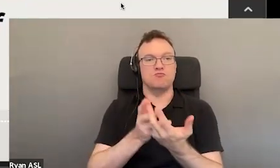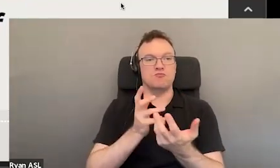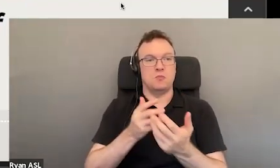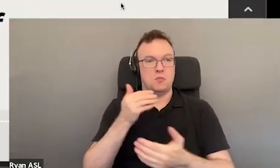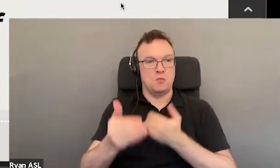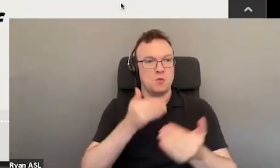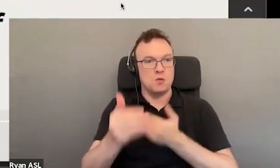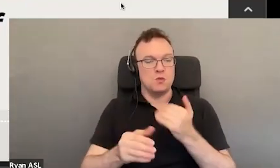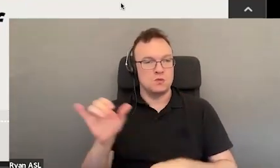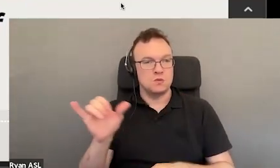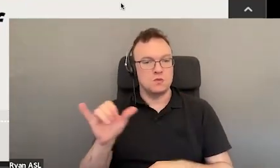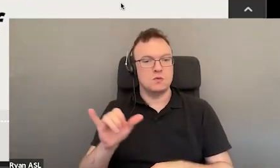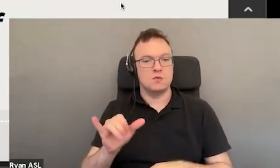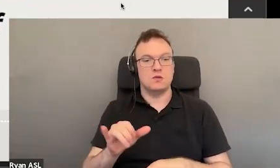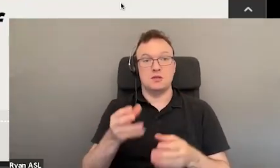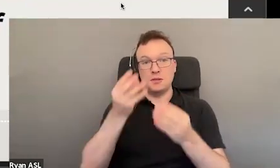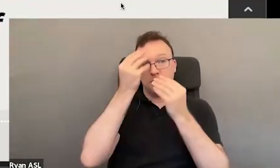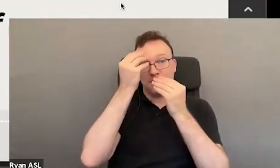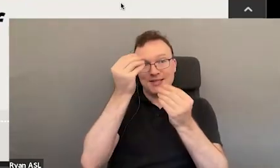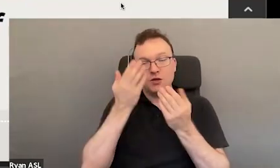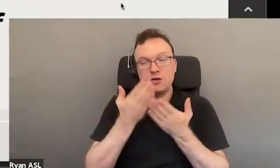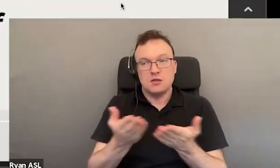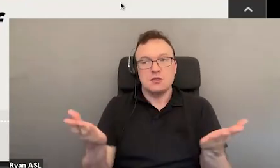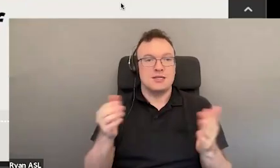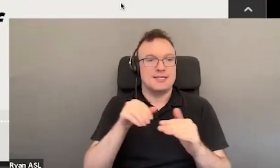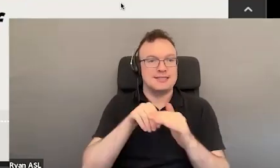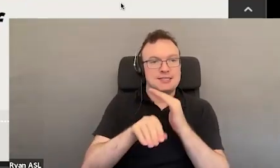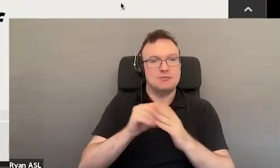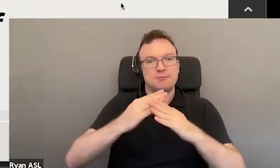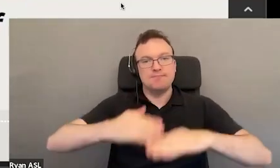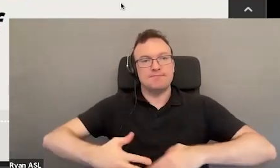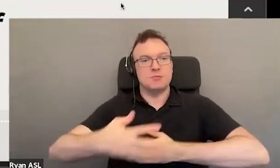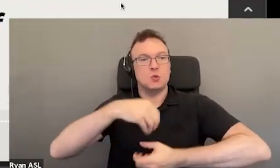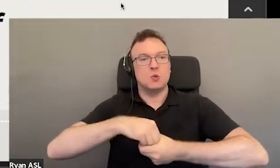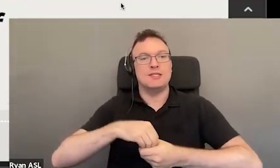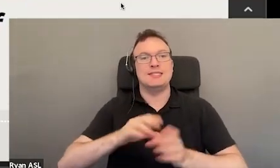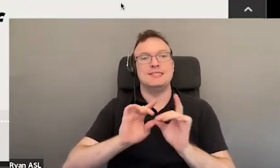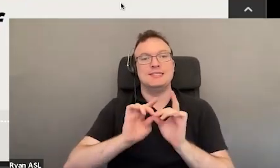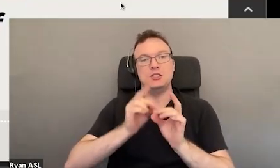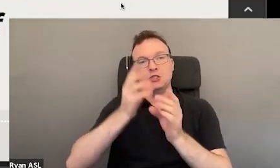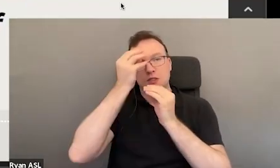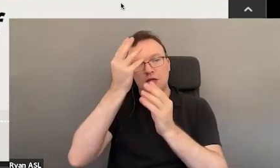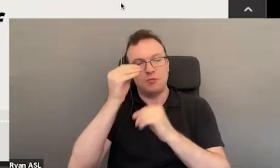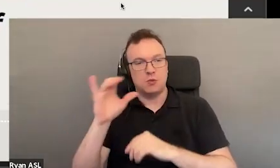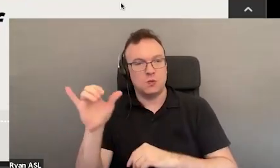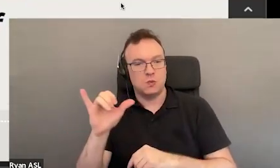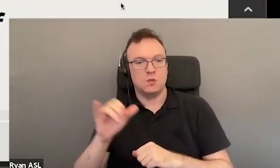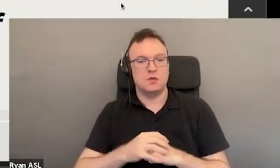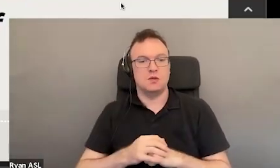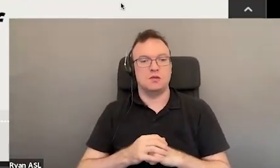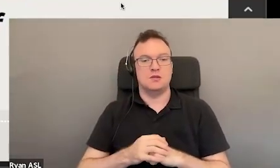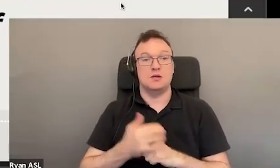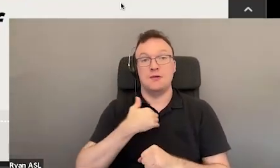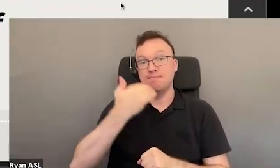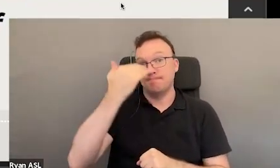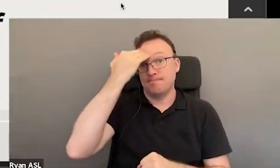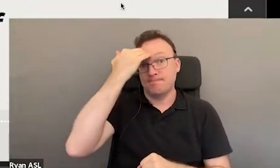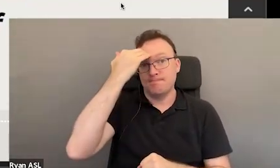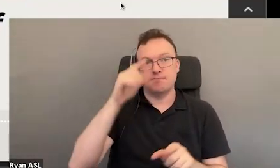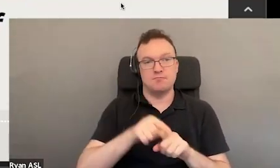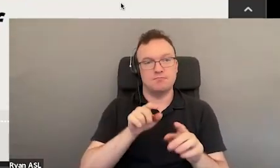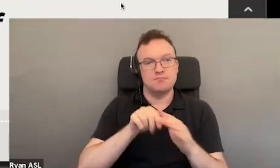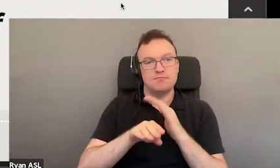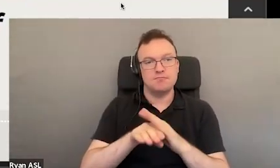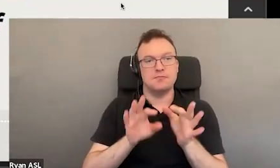process, that materials are accessible, including digital materials, have knowledge and access